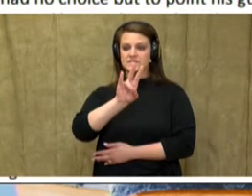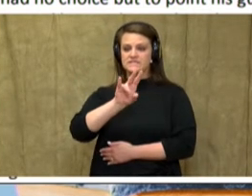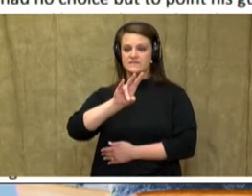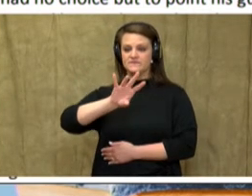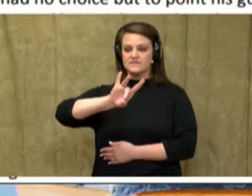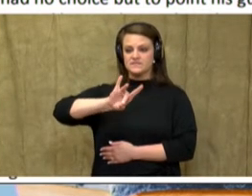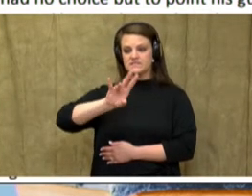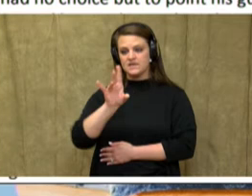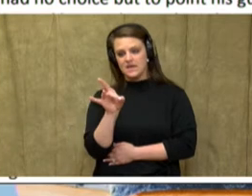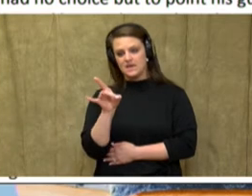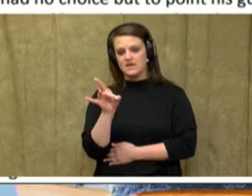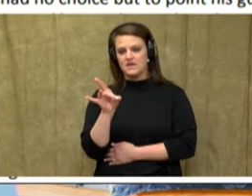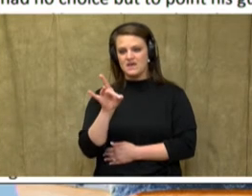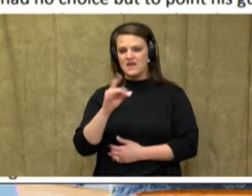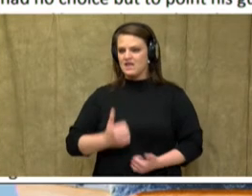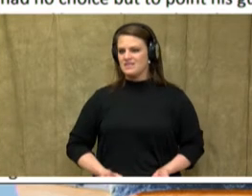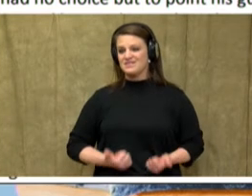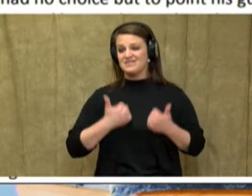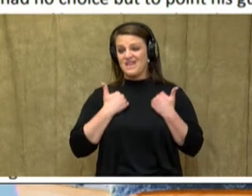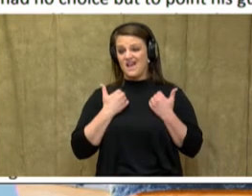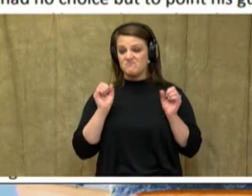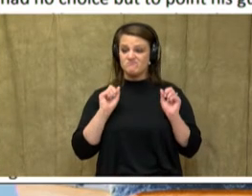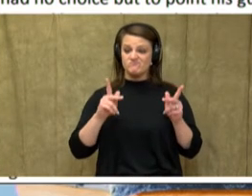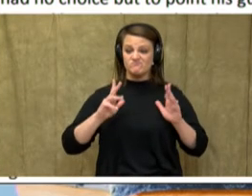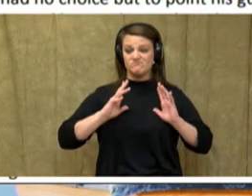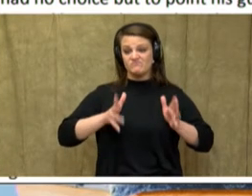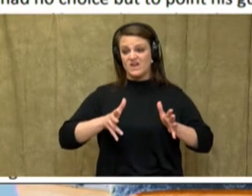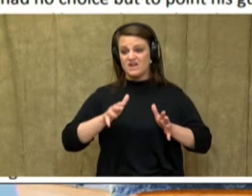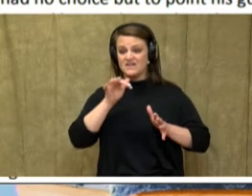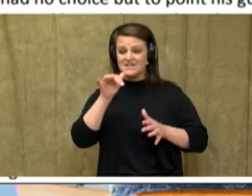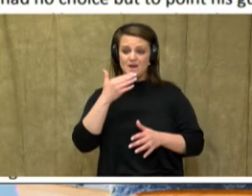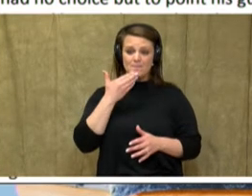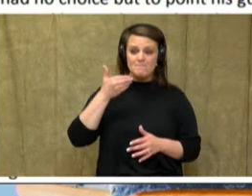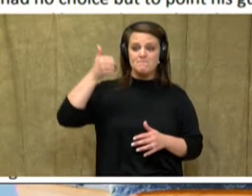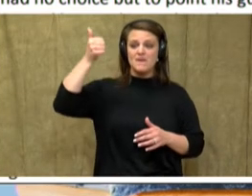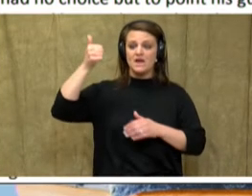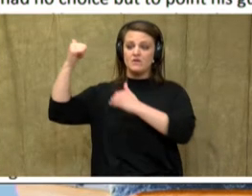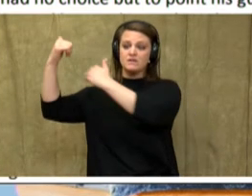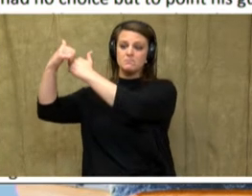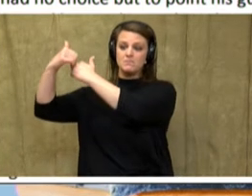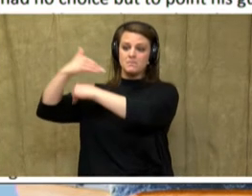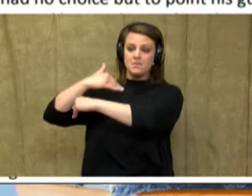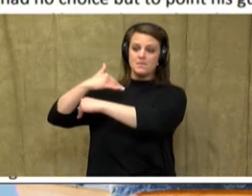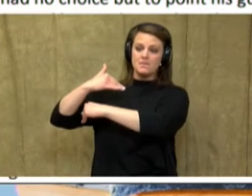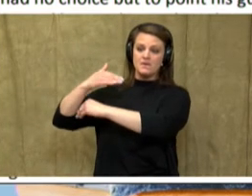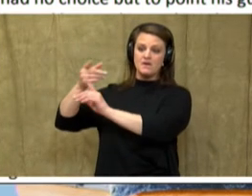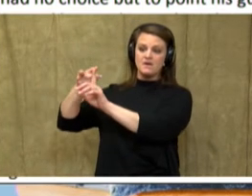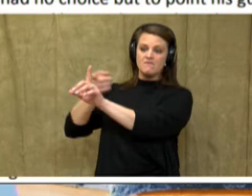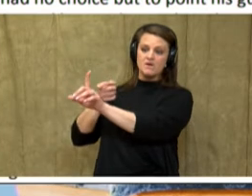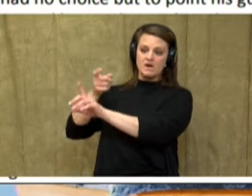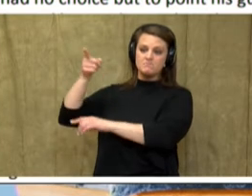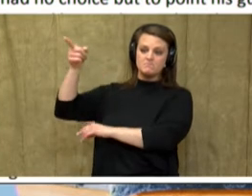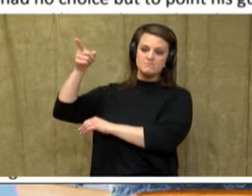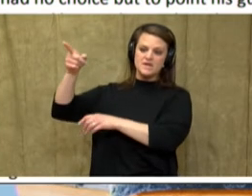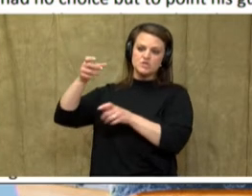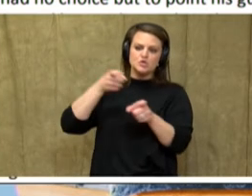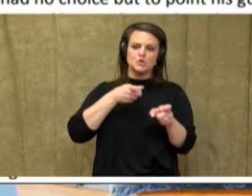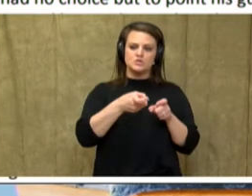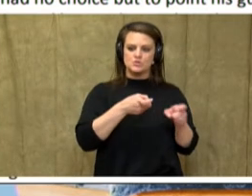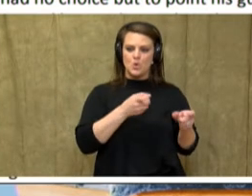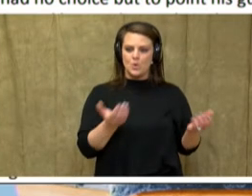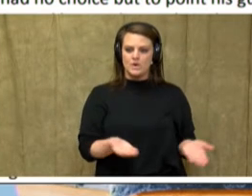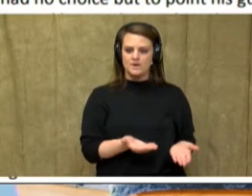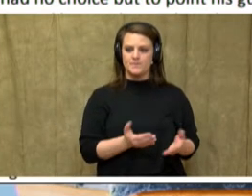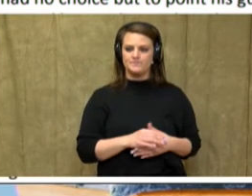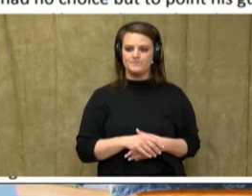in Boston was not much better than those of the citizens who were sent to keep under control. It's not